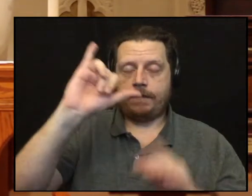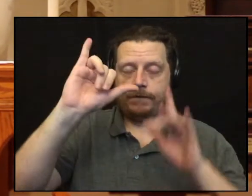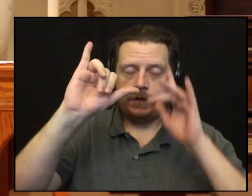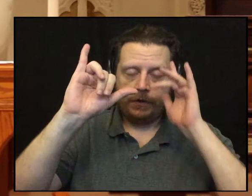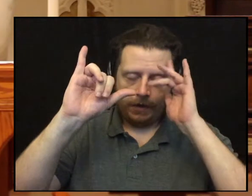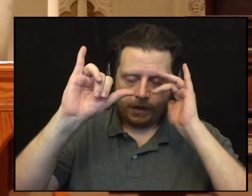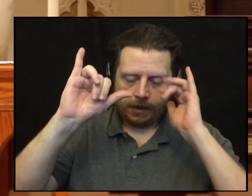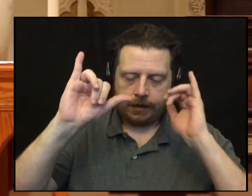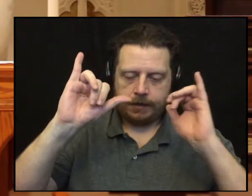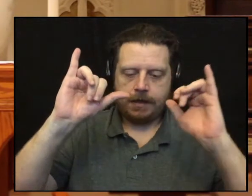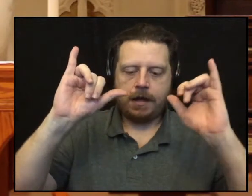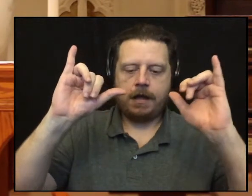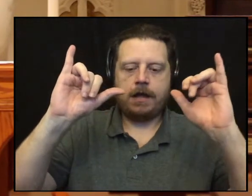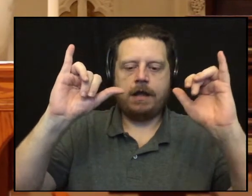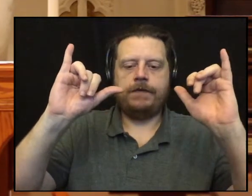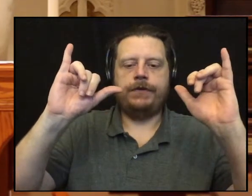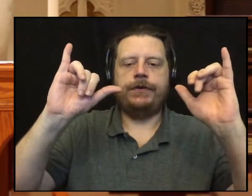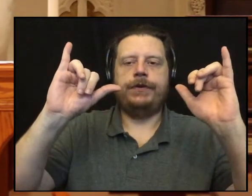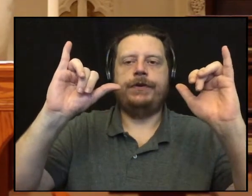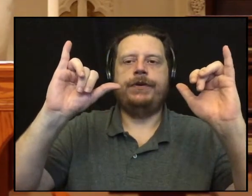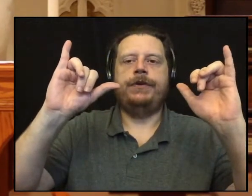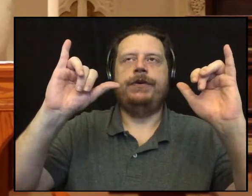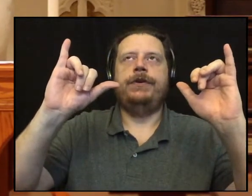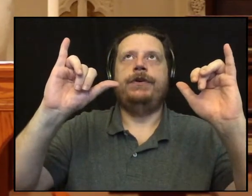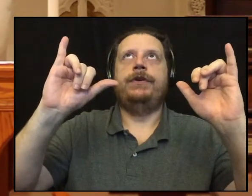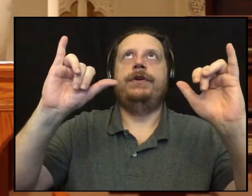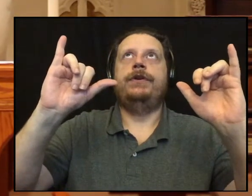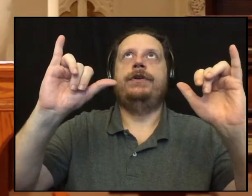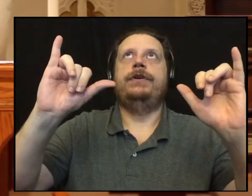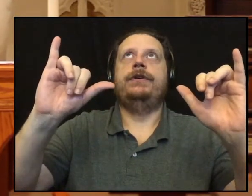forever and ever.